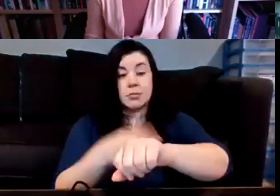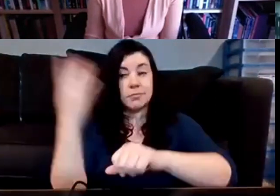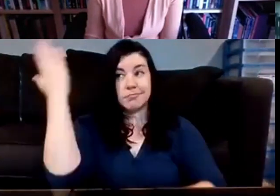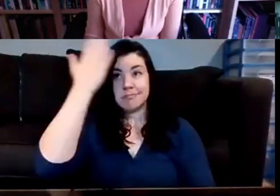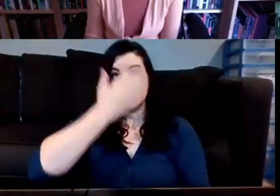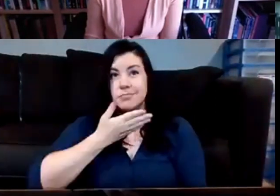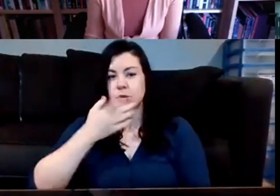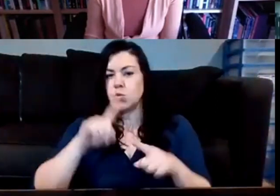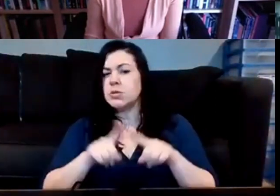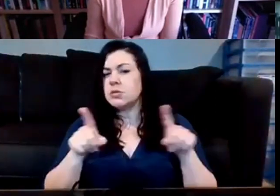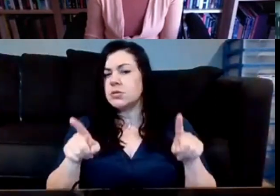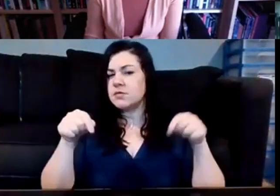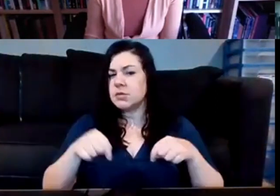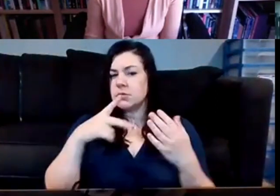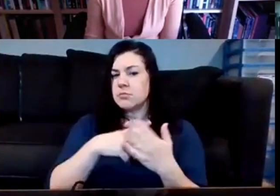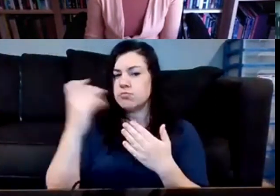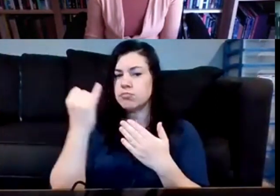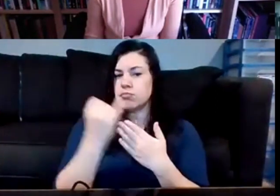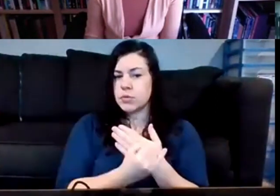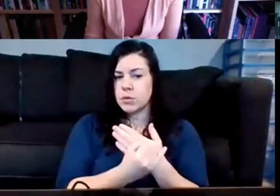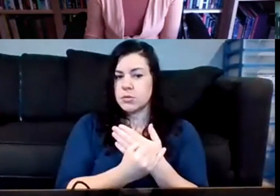of, you know, the